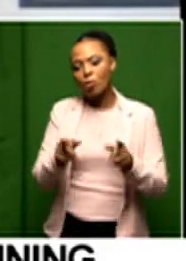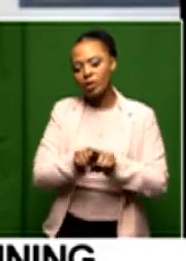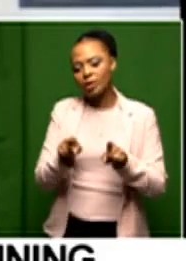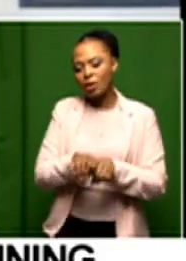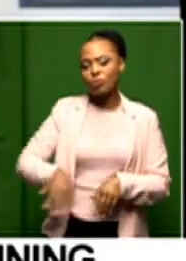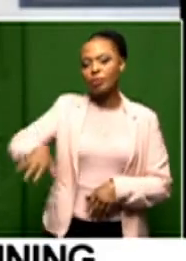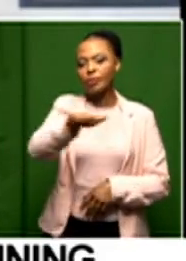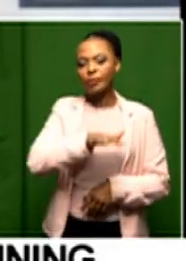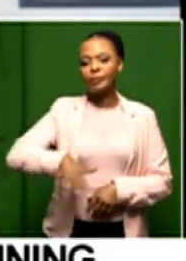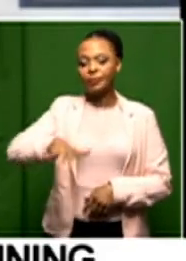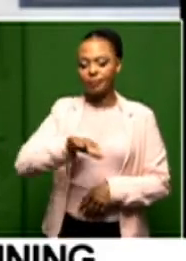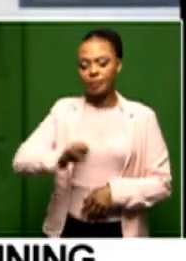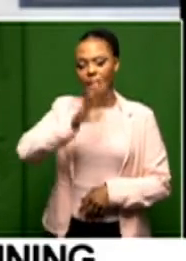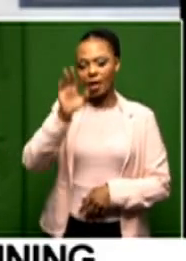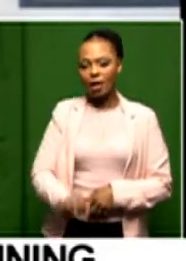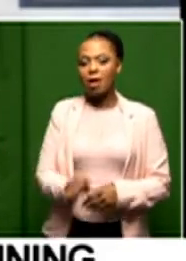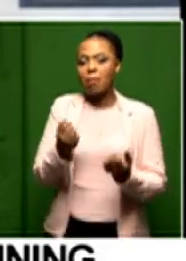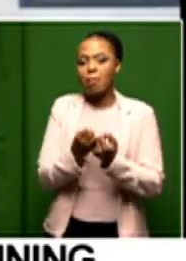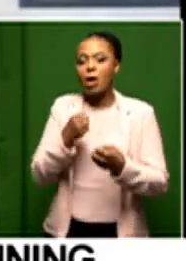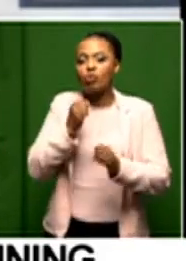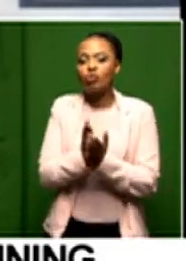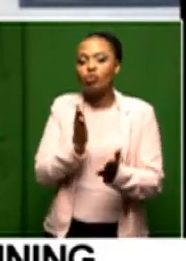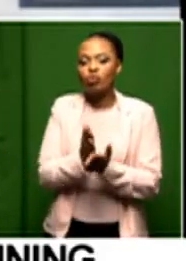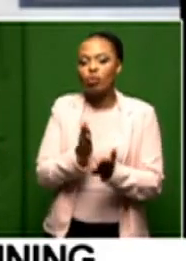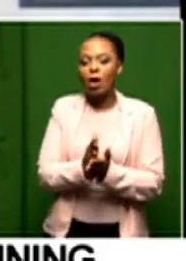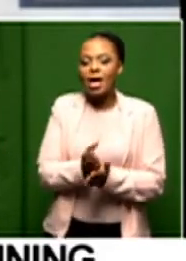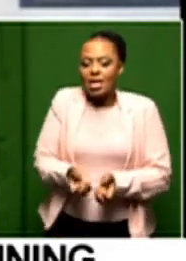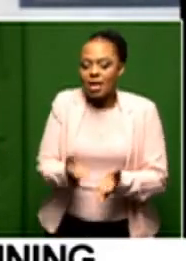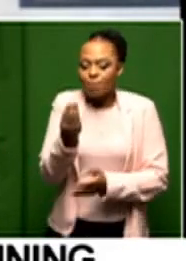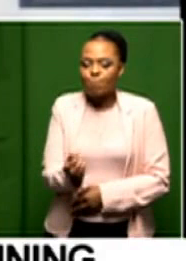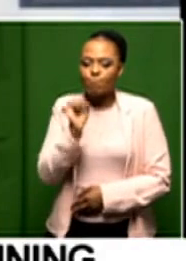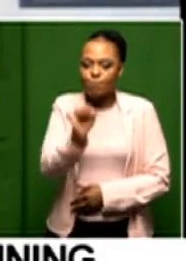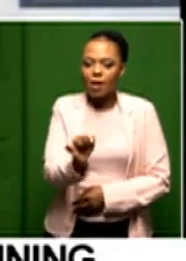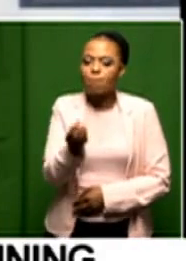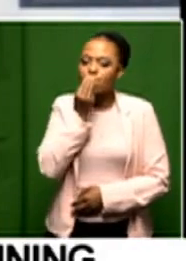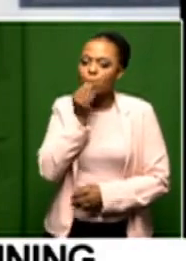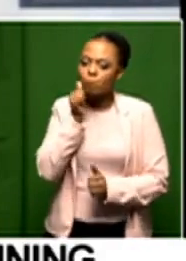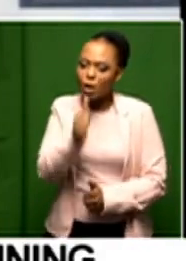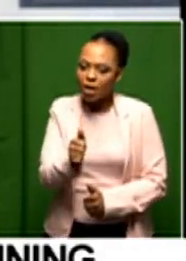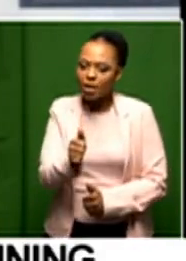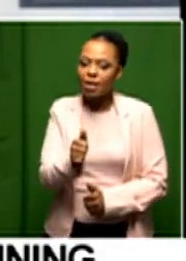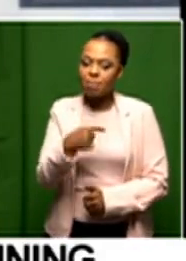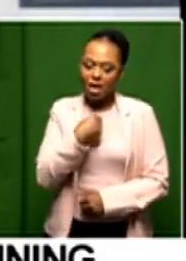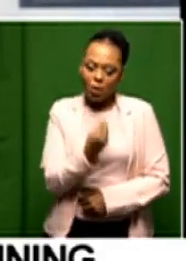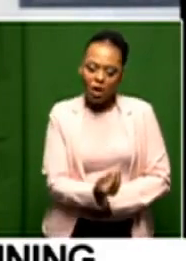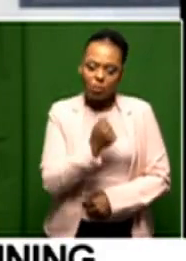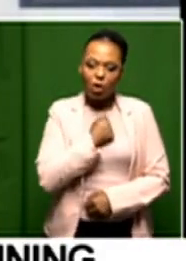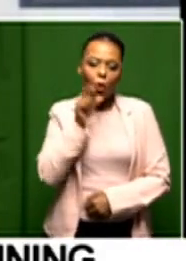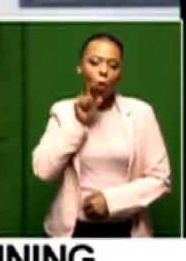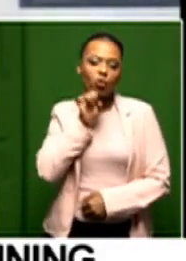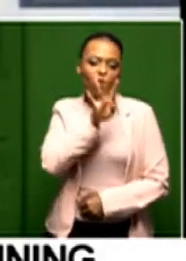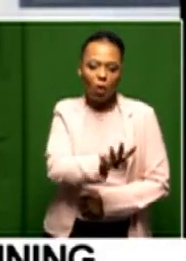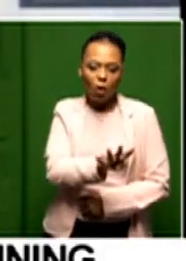what can you do to make sure that your child gets good eating habits from a very young age. I've got a 4-year-old who eats all